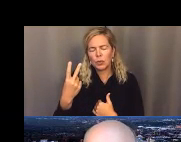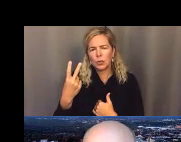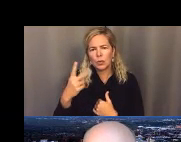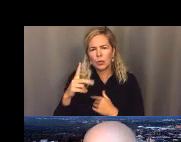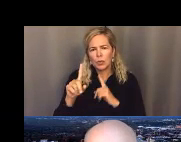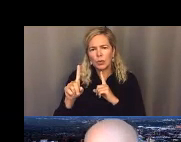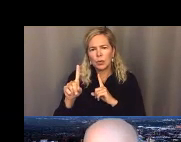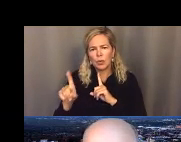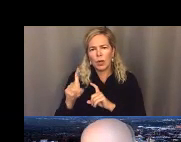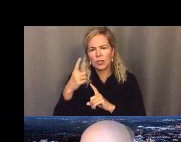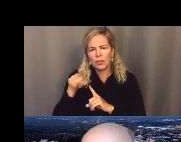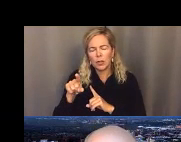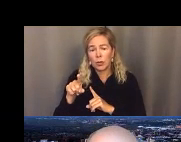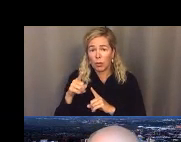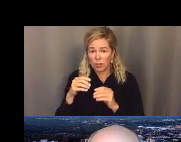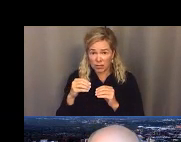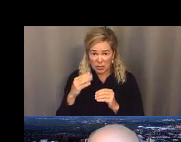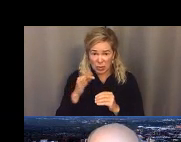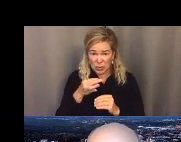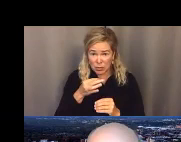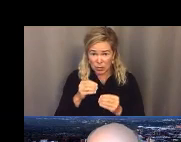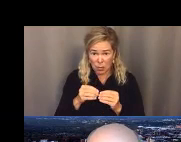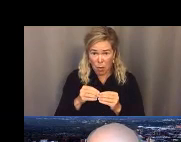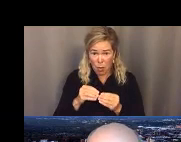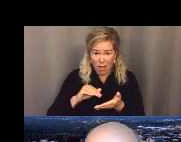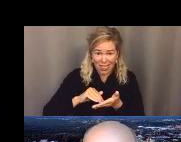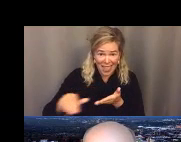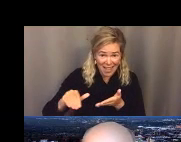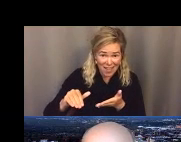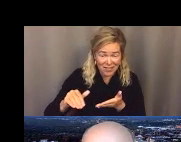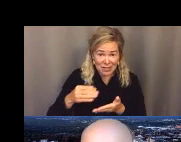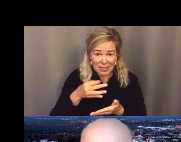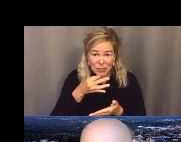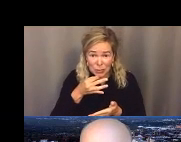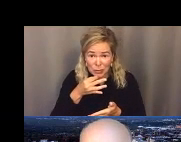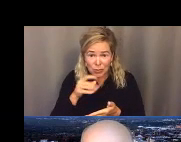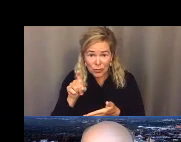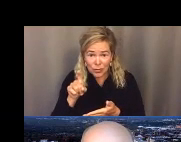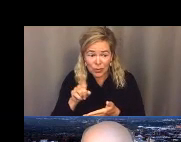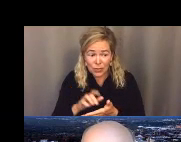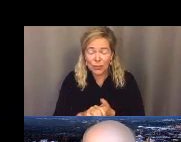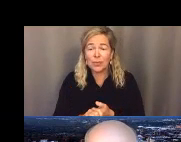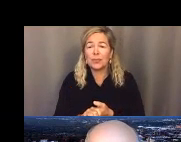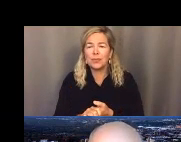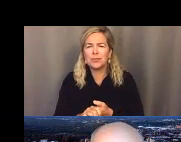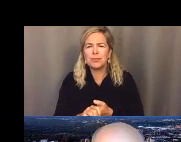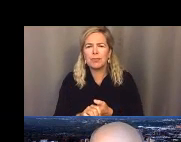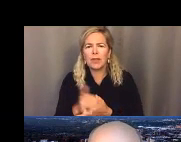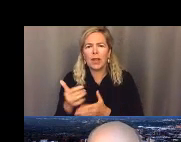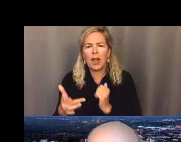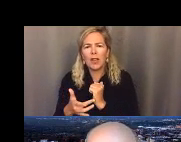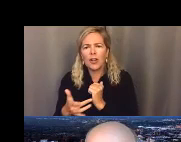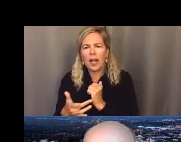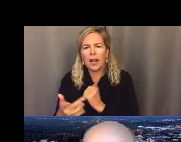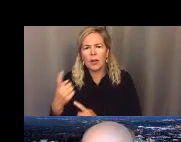more layoffs coming? And then a second, just more technical question. Another